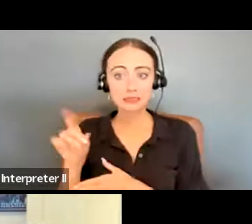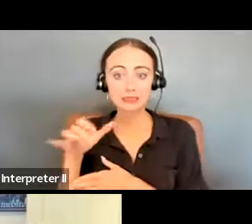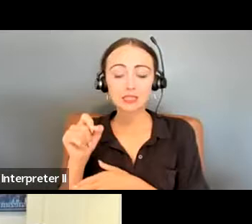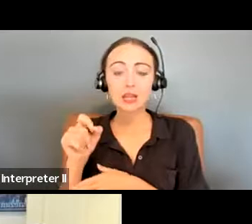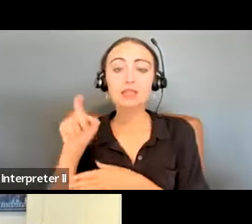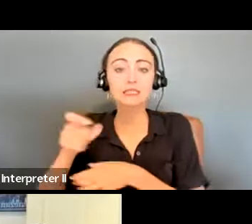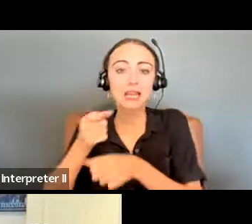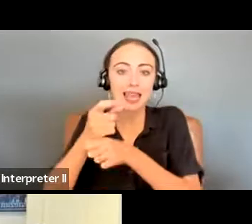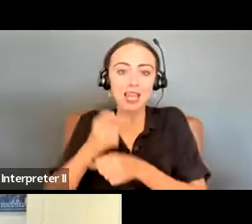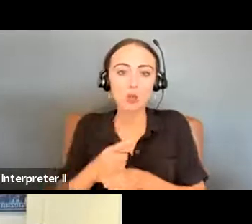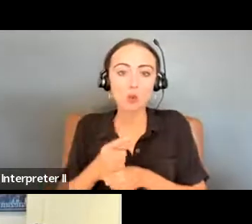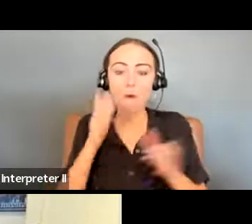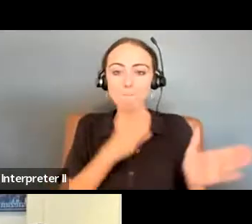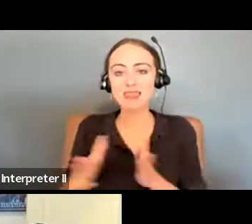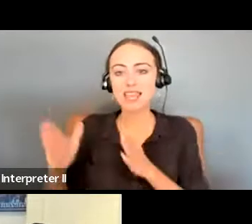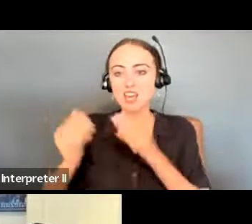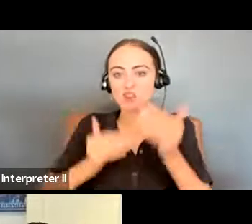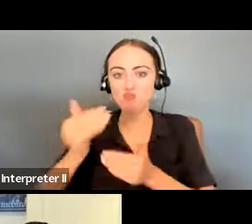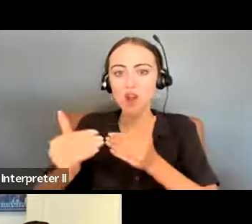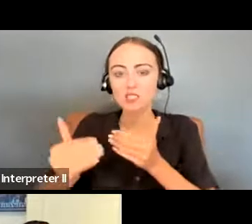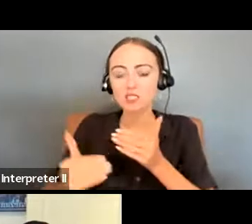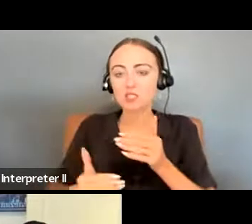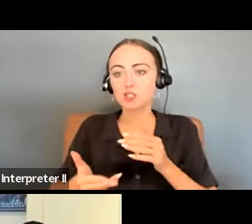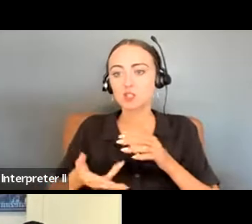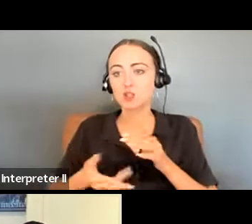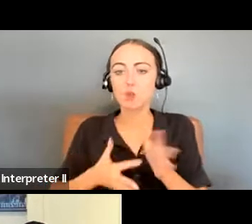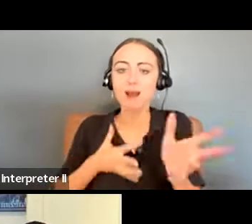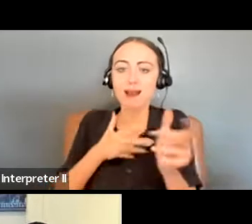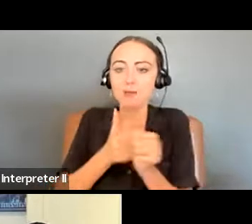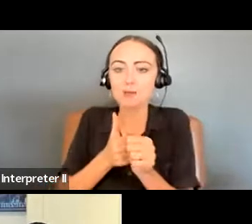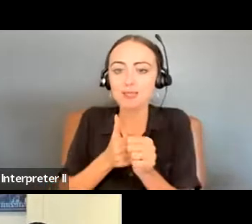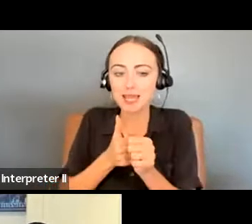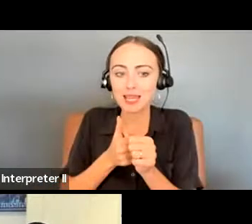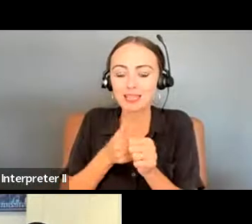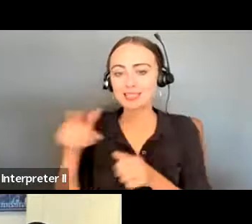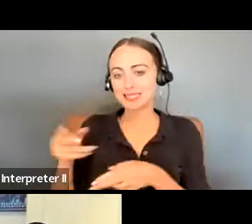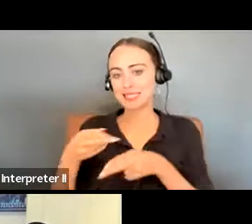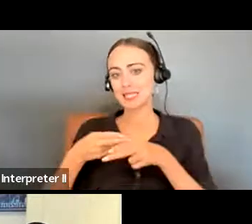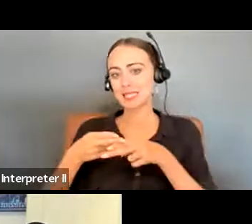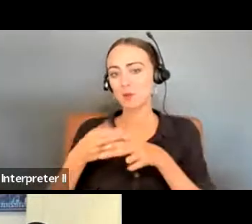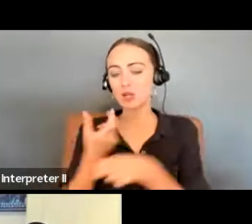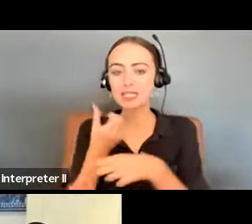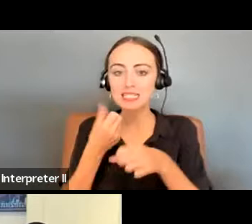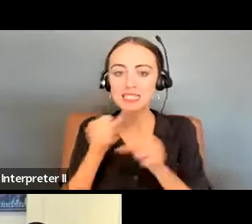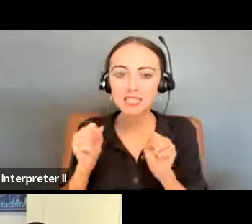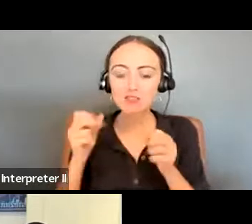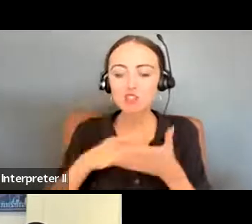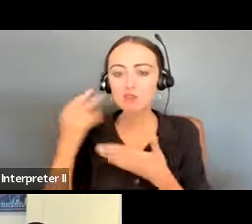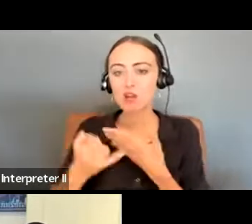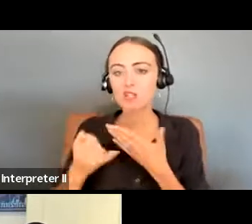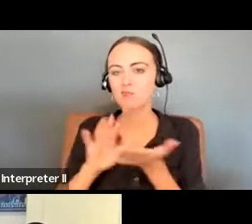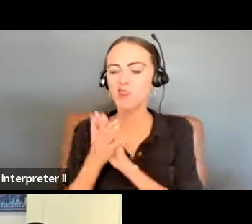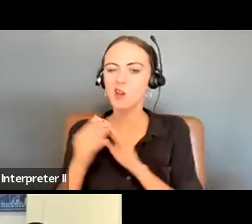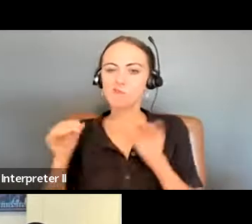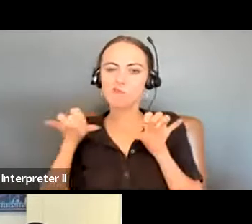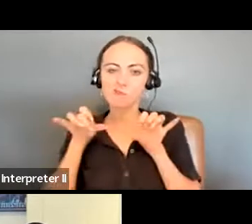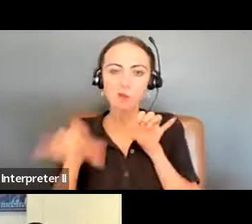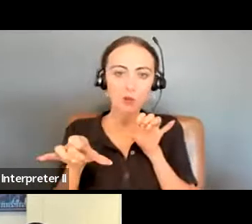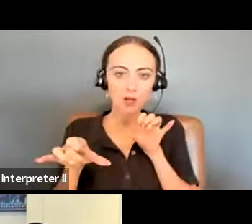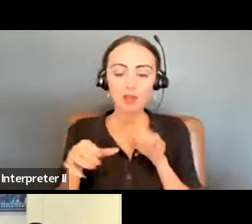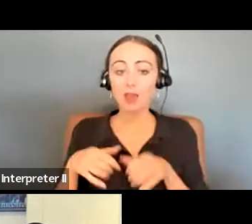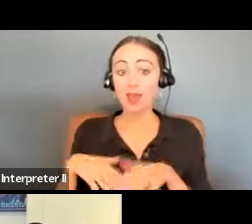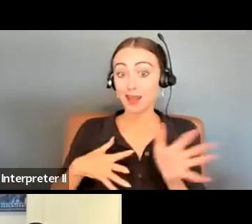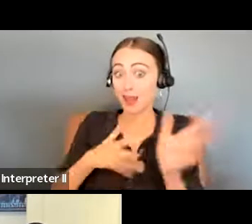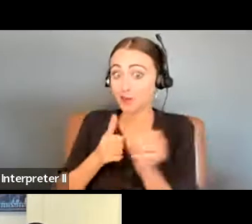annual planning process on upgrading tactical or these temporary safety projects to more permanent ones and to upgrade bike lane